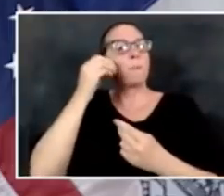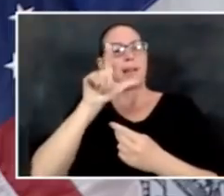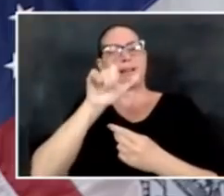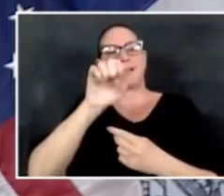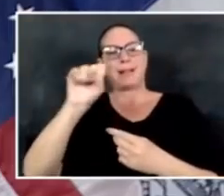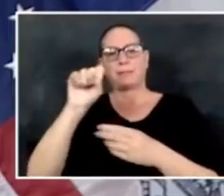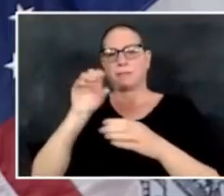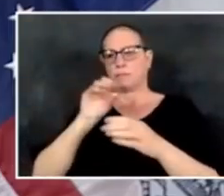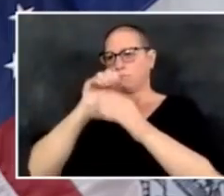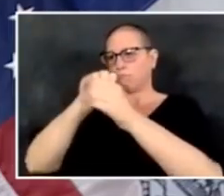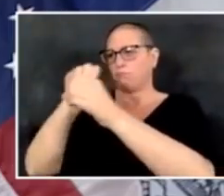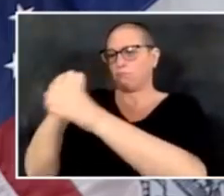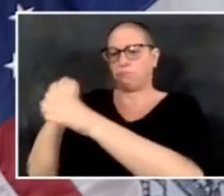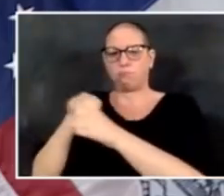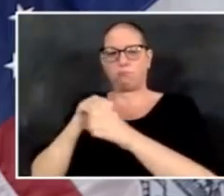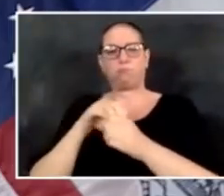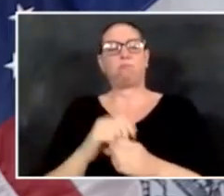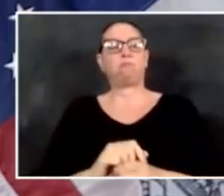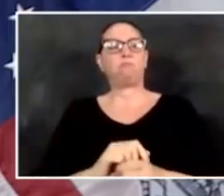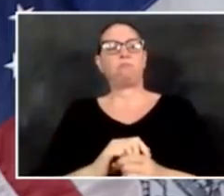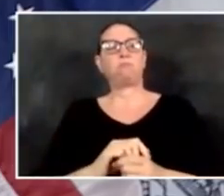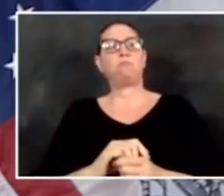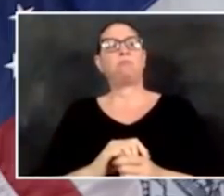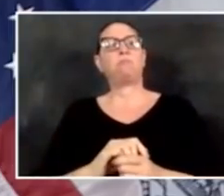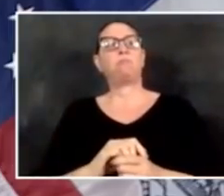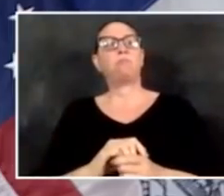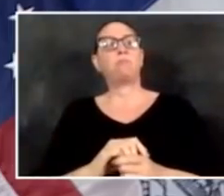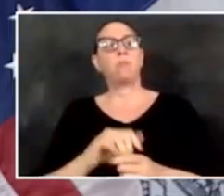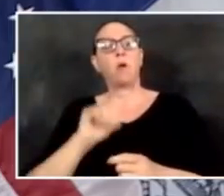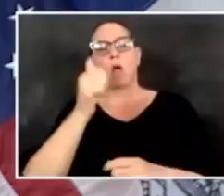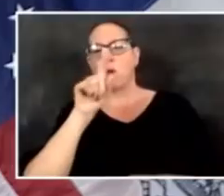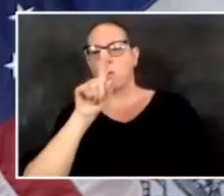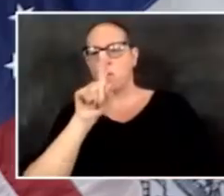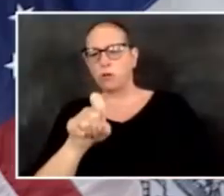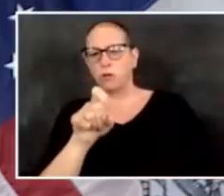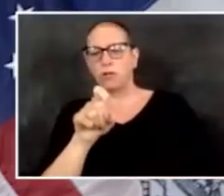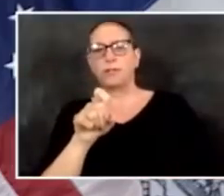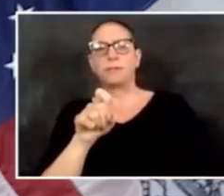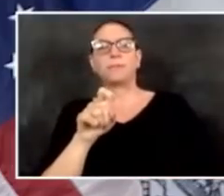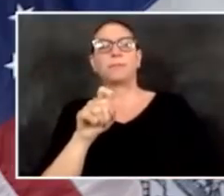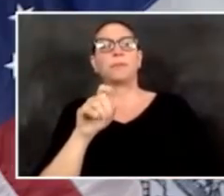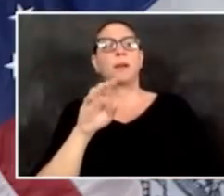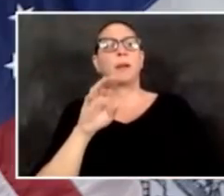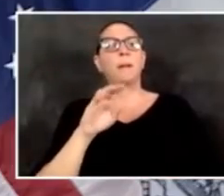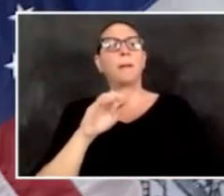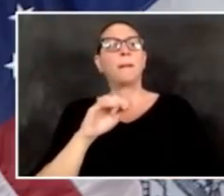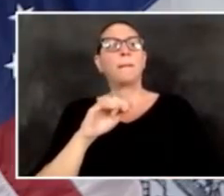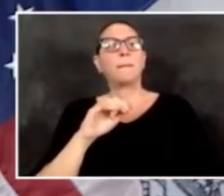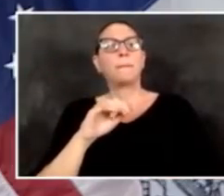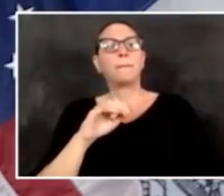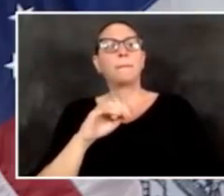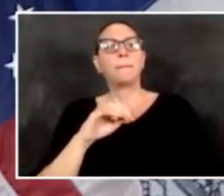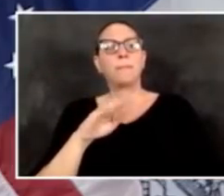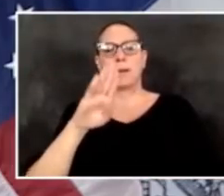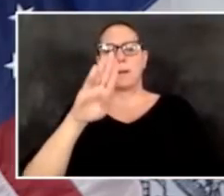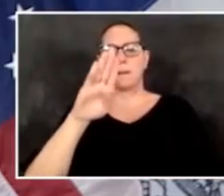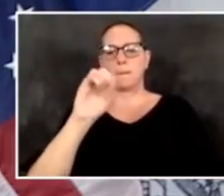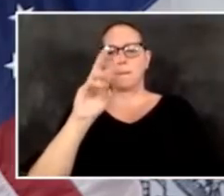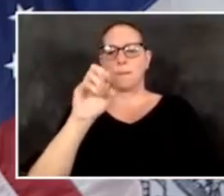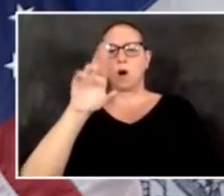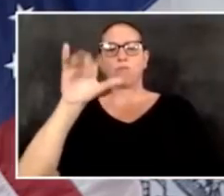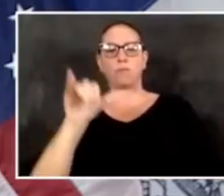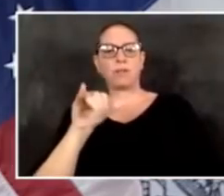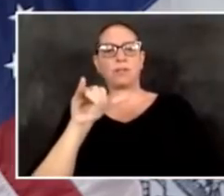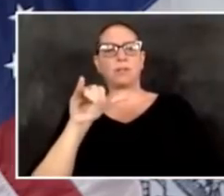So 1 or 2 more things would be if the Bowery Residence Committee is involved directing homeless people to hotel